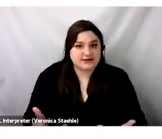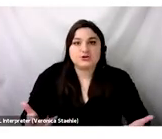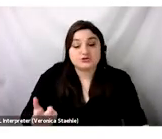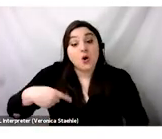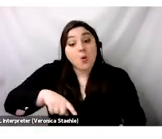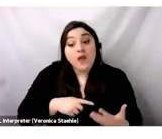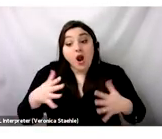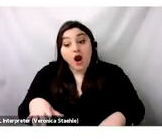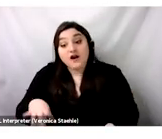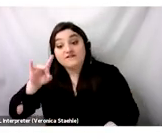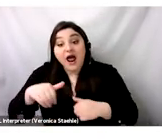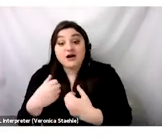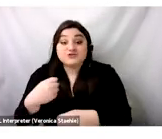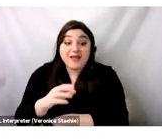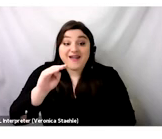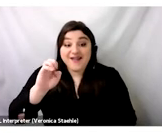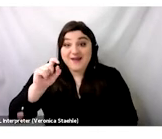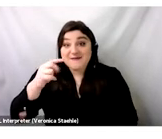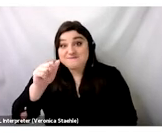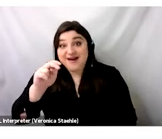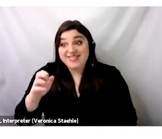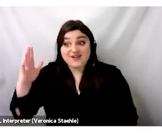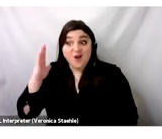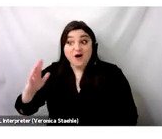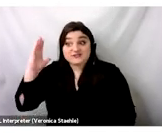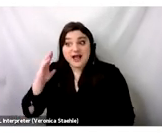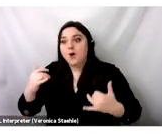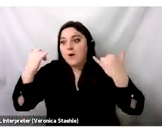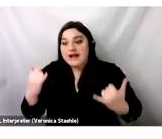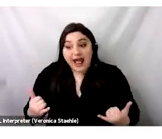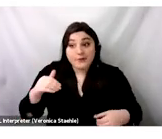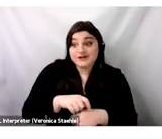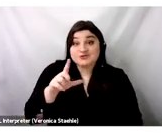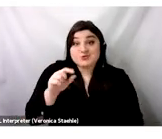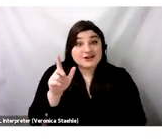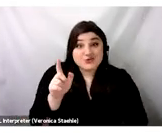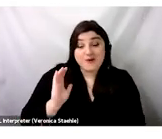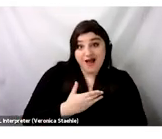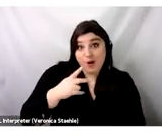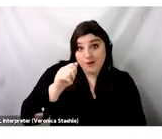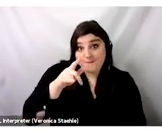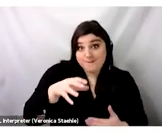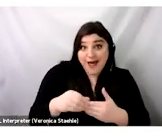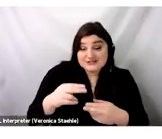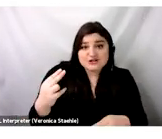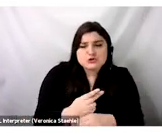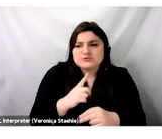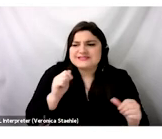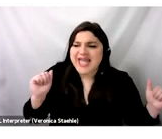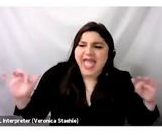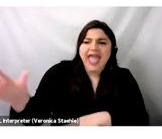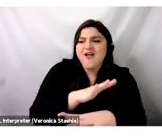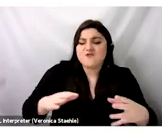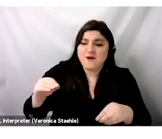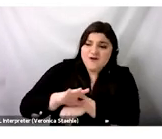we're in 2021 and it's everywhere. It's in our bodies, it's impacting our fertility. And I think that